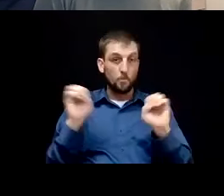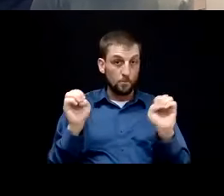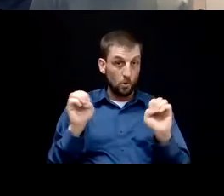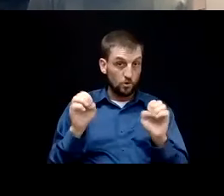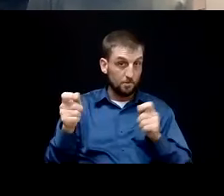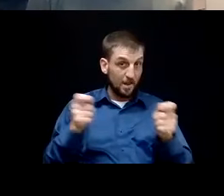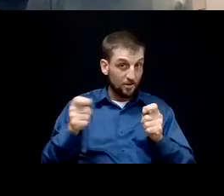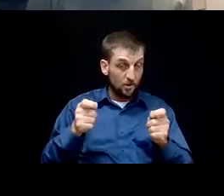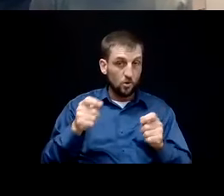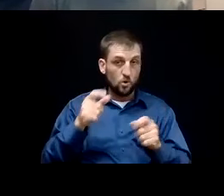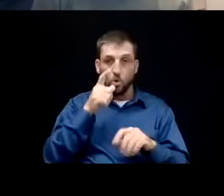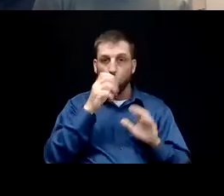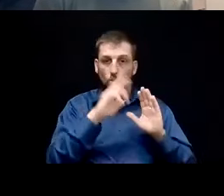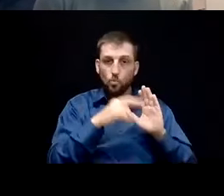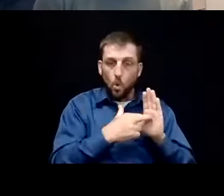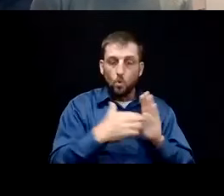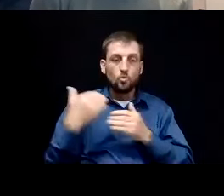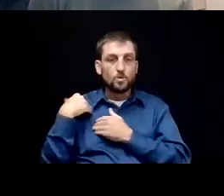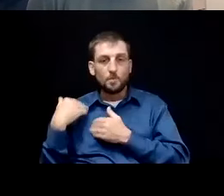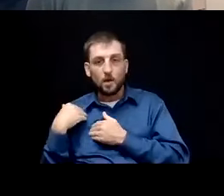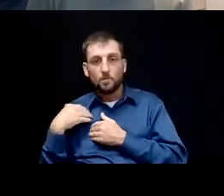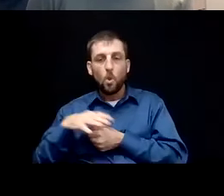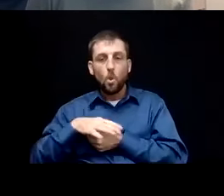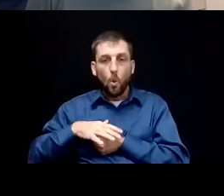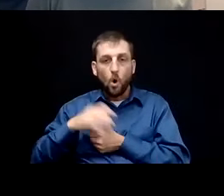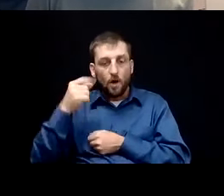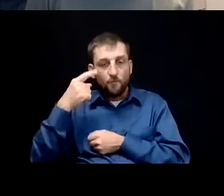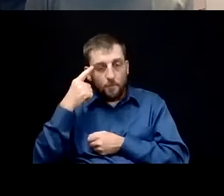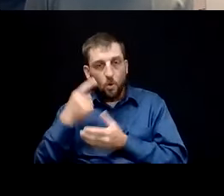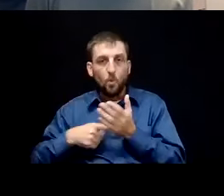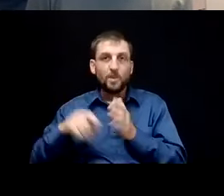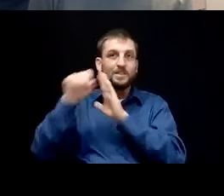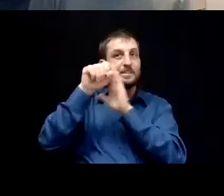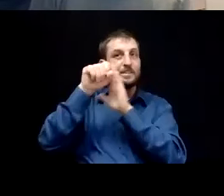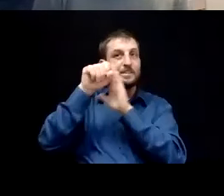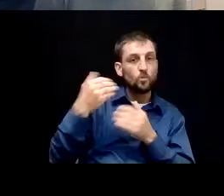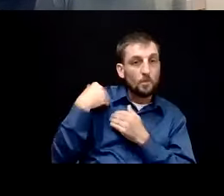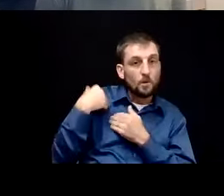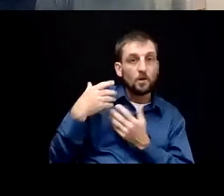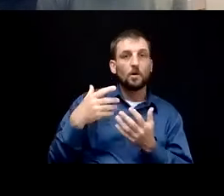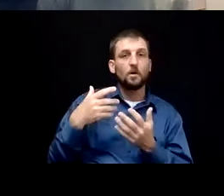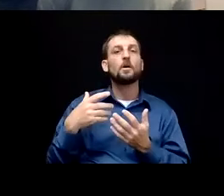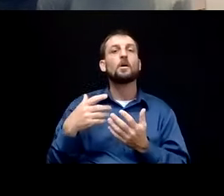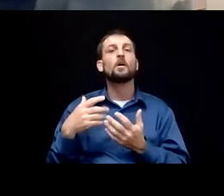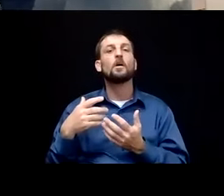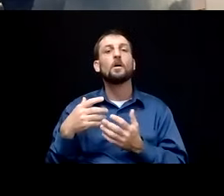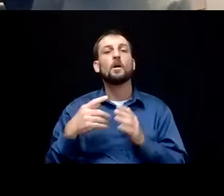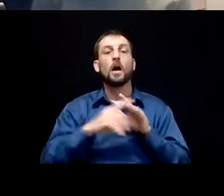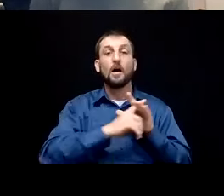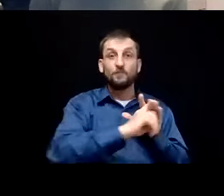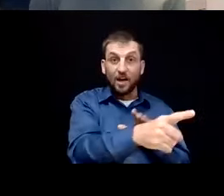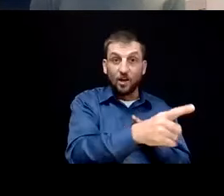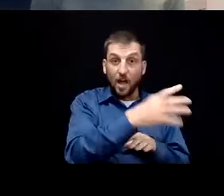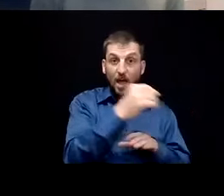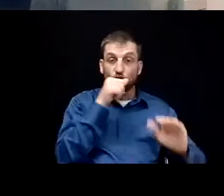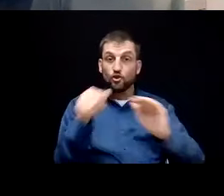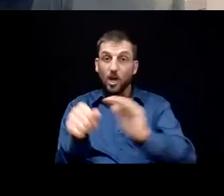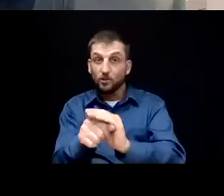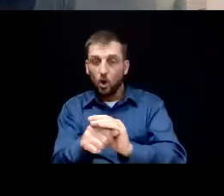and responsibilities of like local government and what's the role of the state. What about evacuation and sheltering with